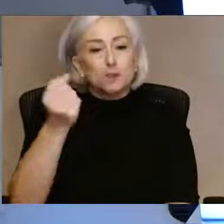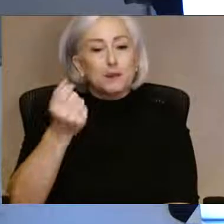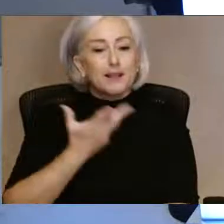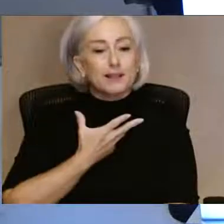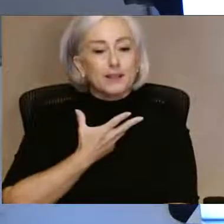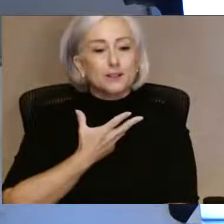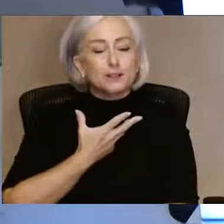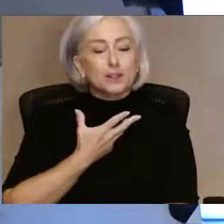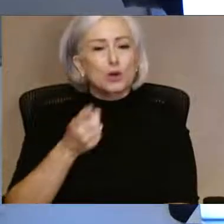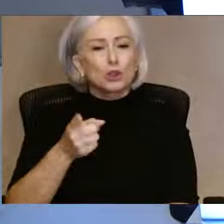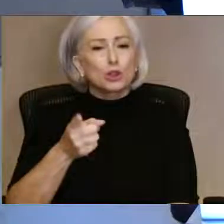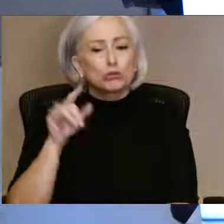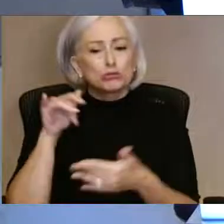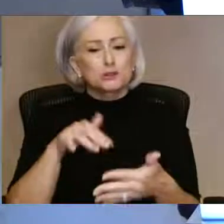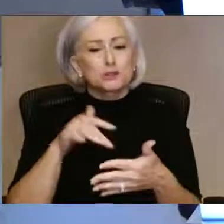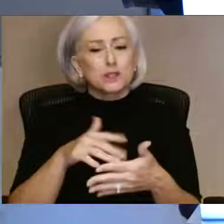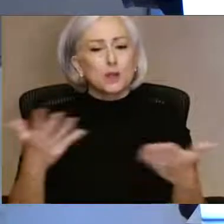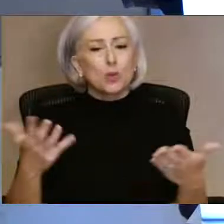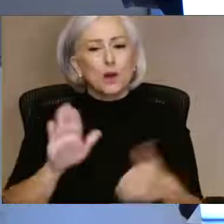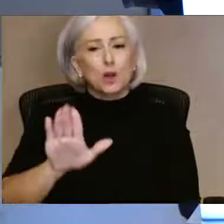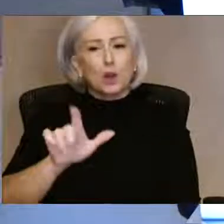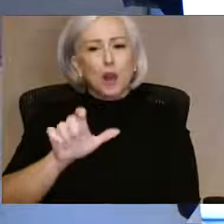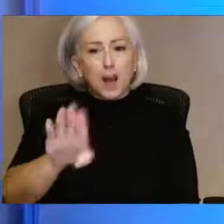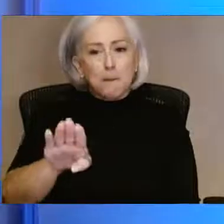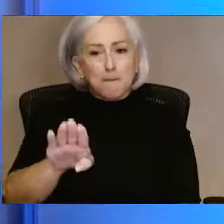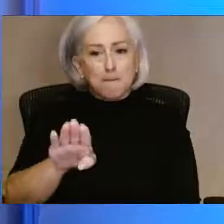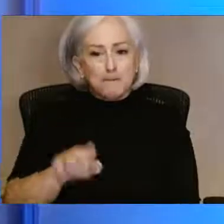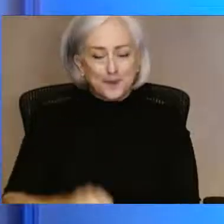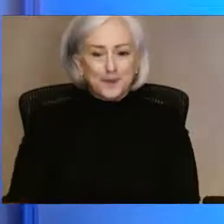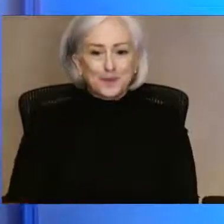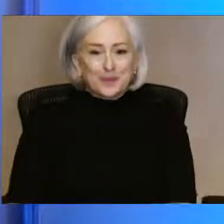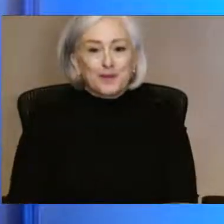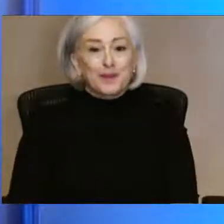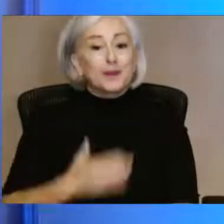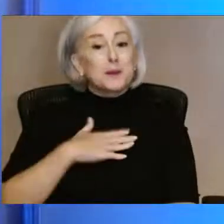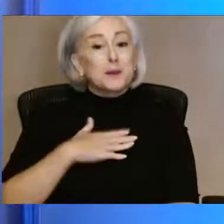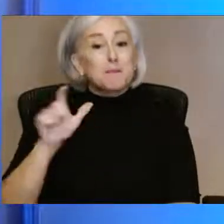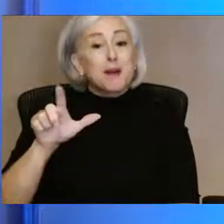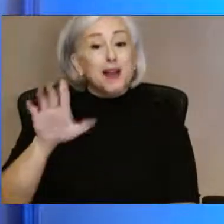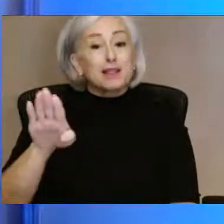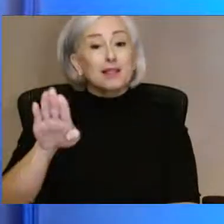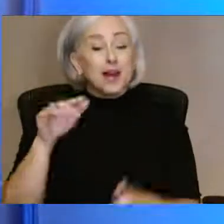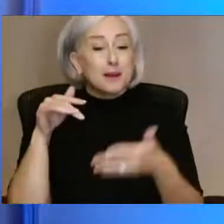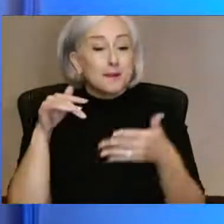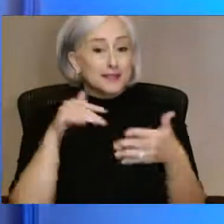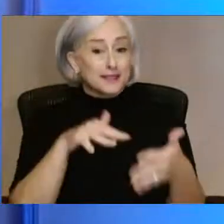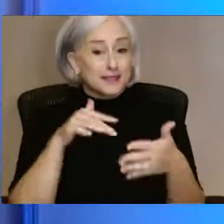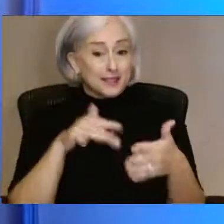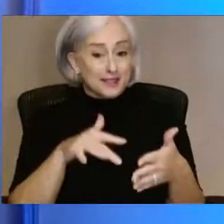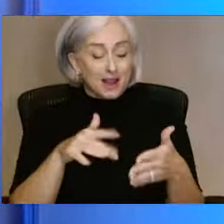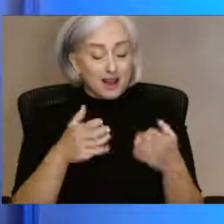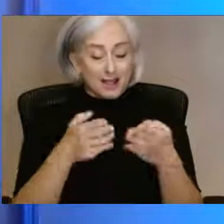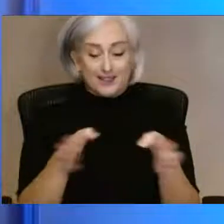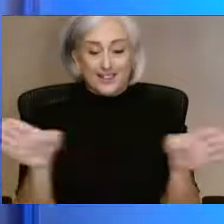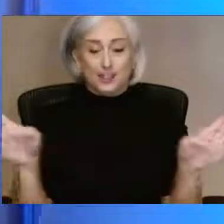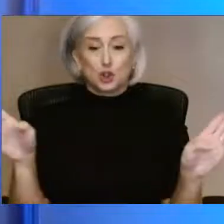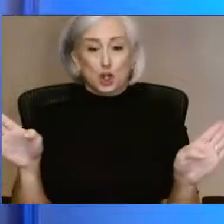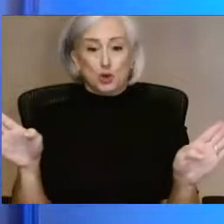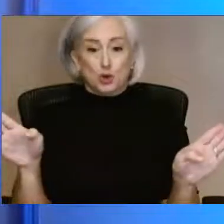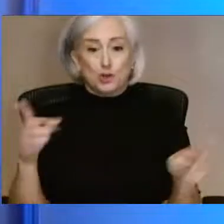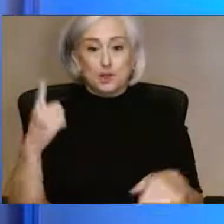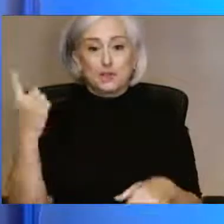study in your lab. Yeah, so my lab studies, as a general topic, we study something called